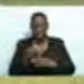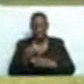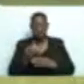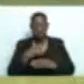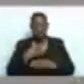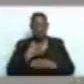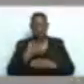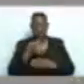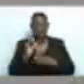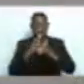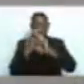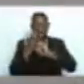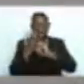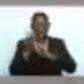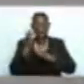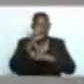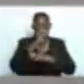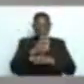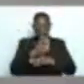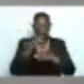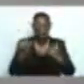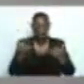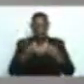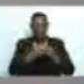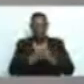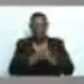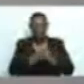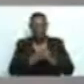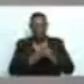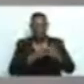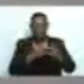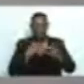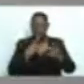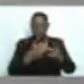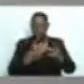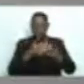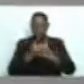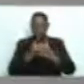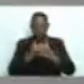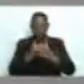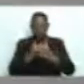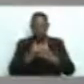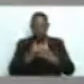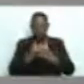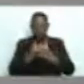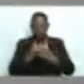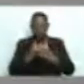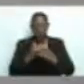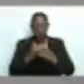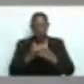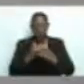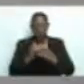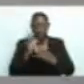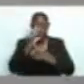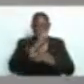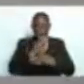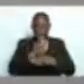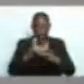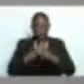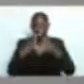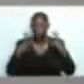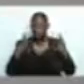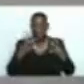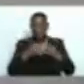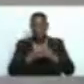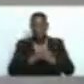definitely be missed. He left a very deep void in the party, because he was like